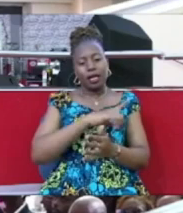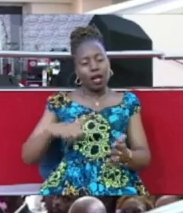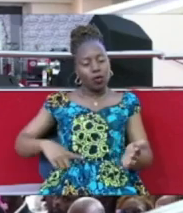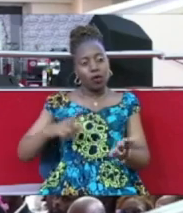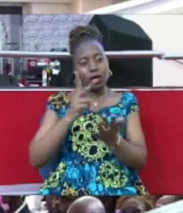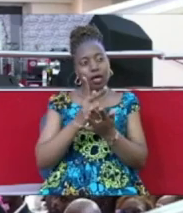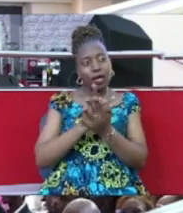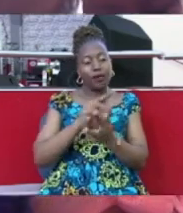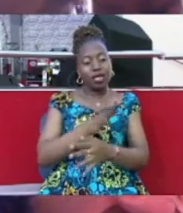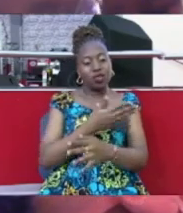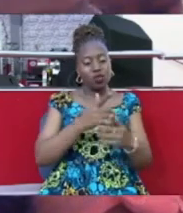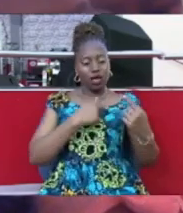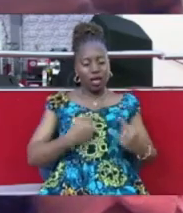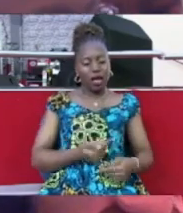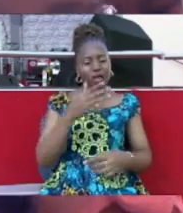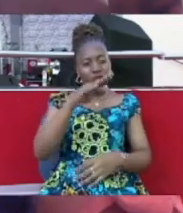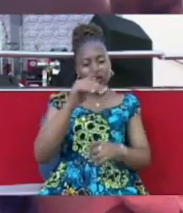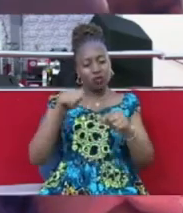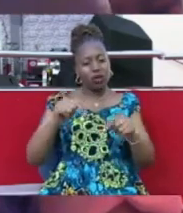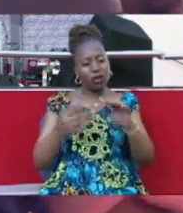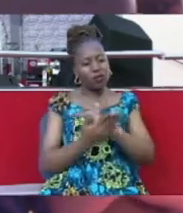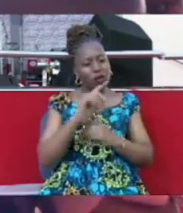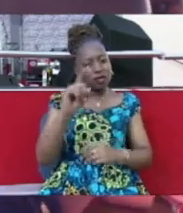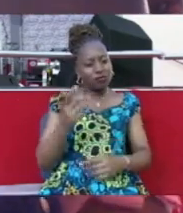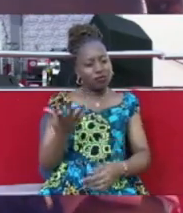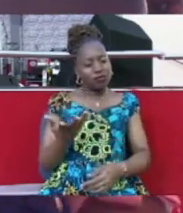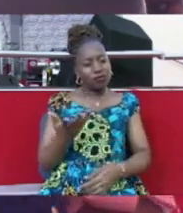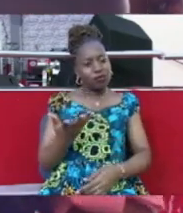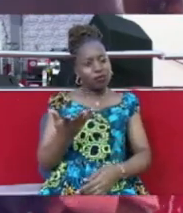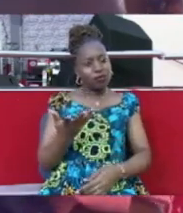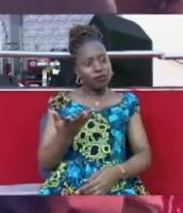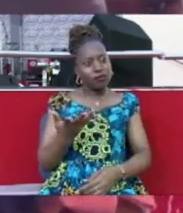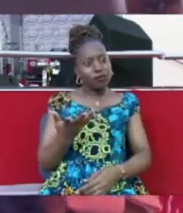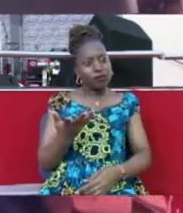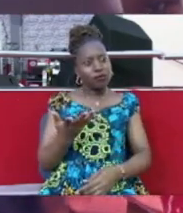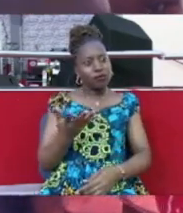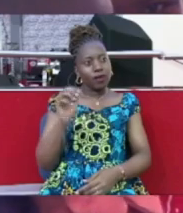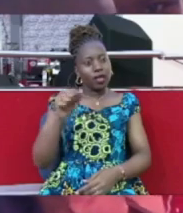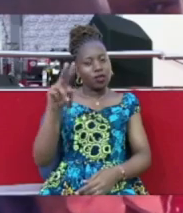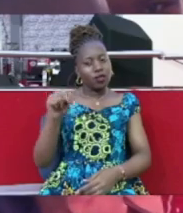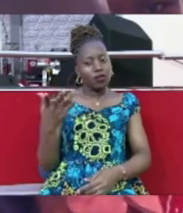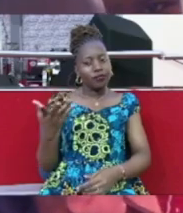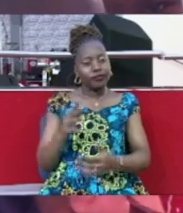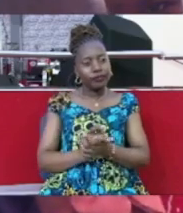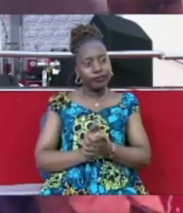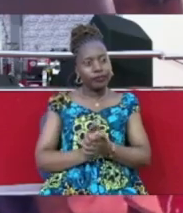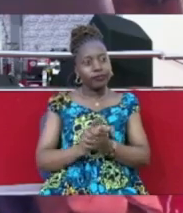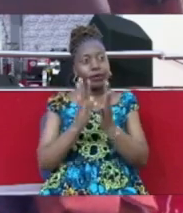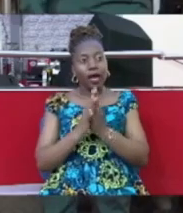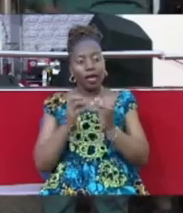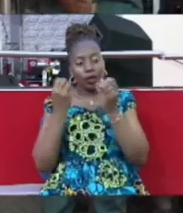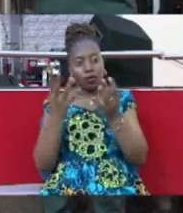here this morning? Muulize Mungu alikupea wimbo katika moyo mdomo wako kabla uje mahali hapa. Hallelujah. Amen. Amen.